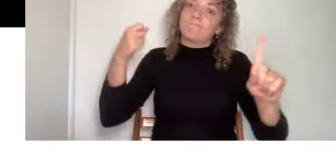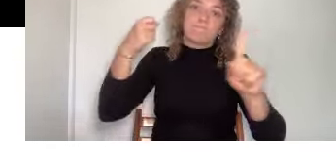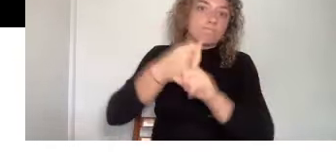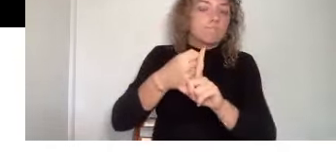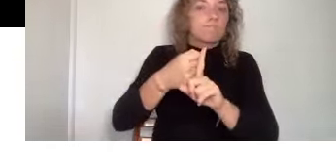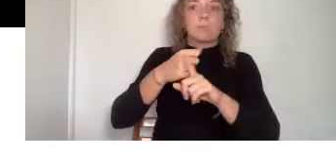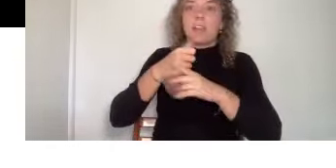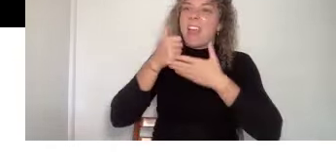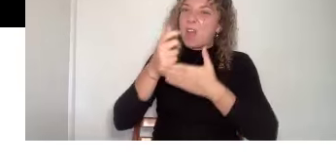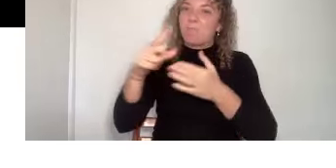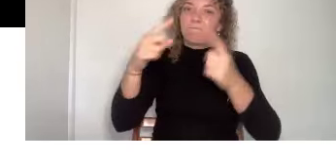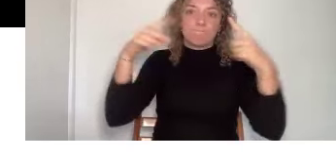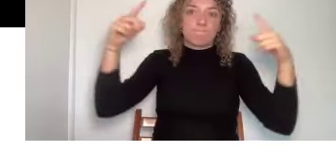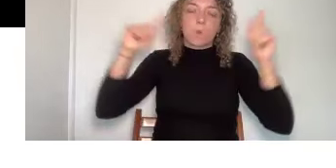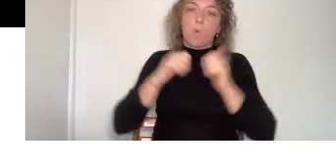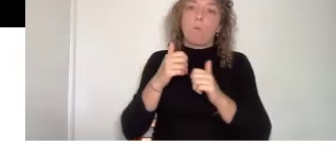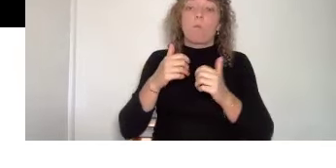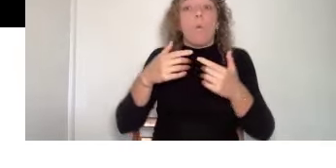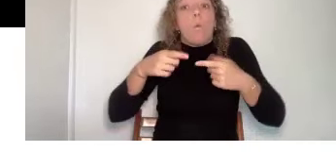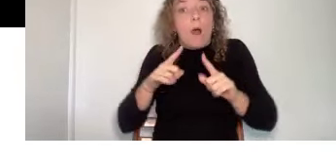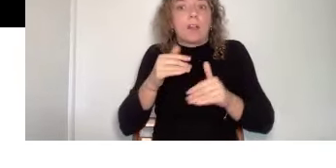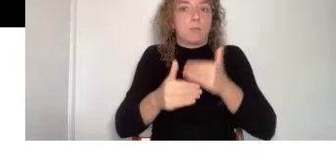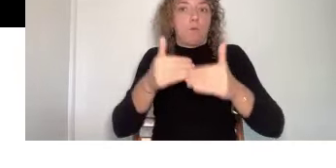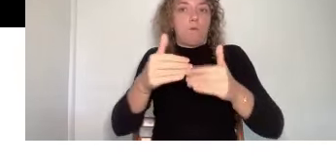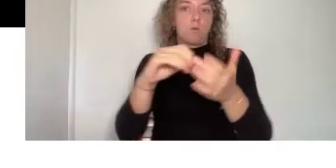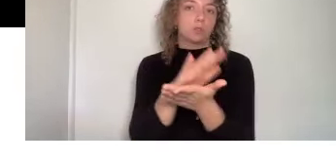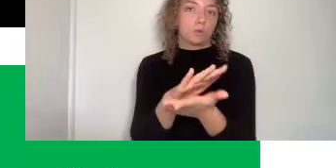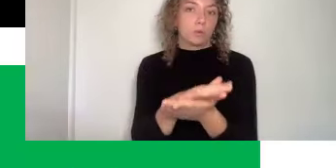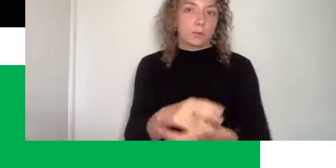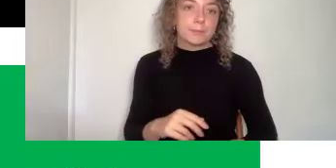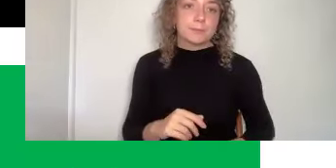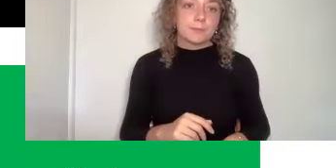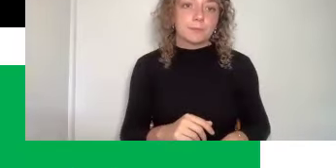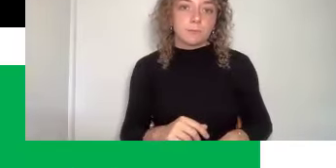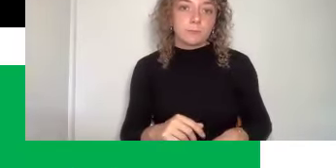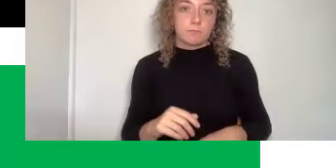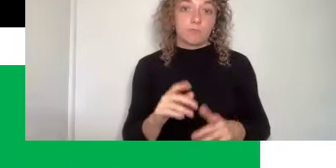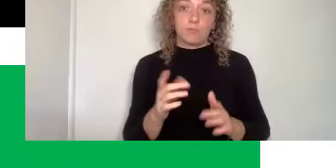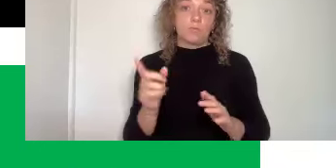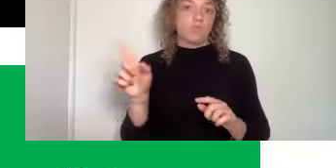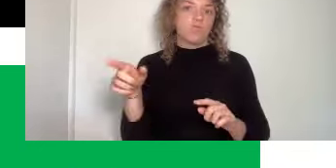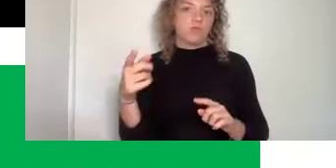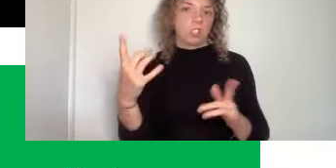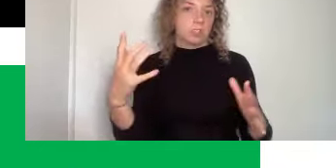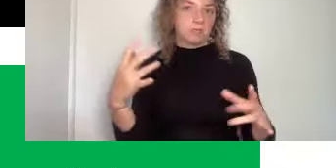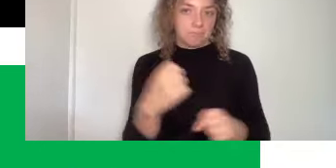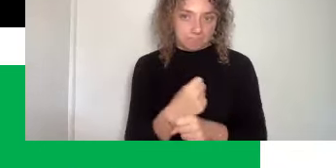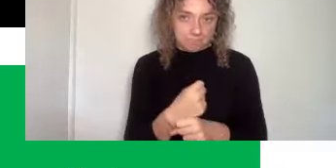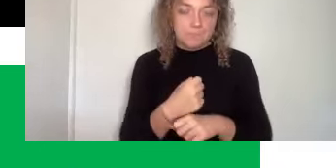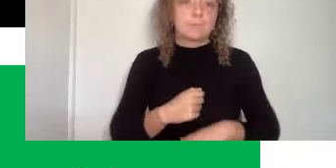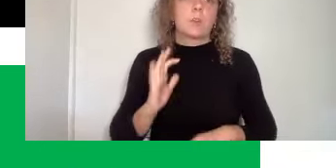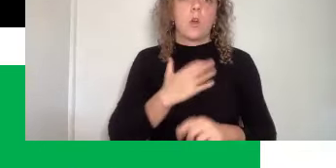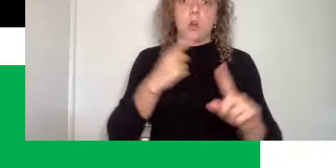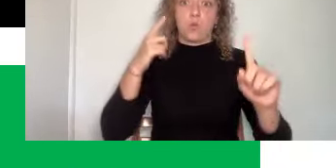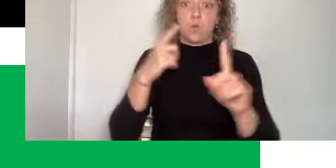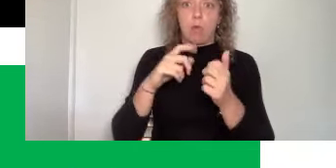trajectory of success as they move forward in school. So just to recap, our goal of how